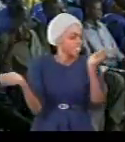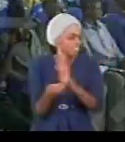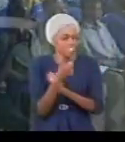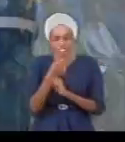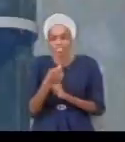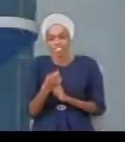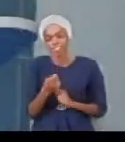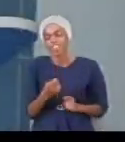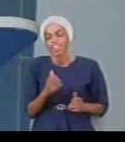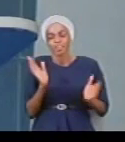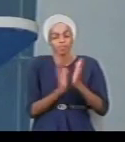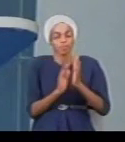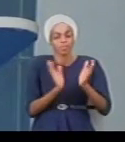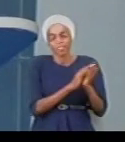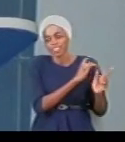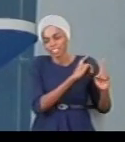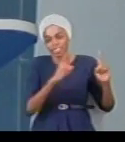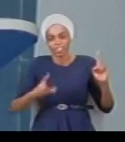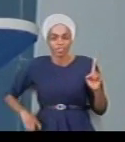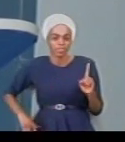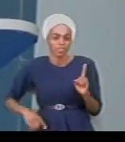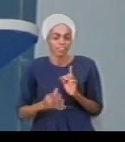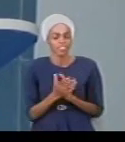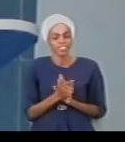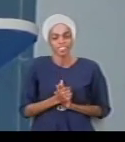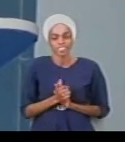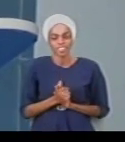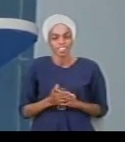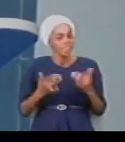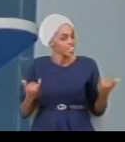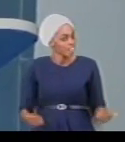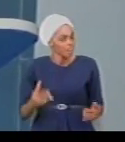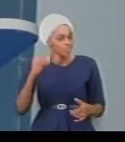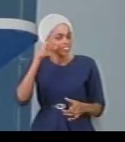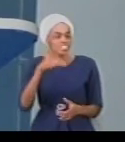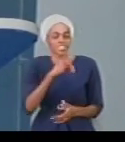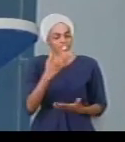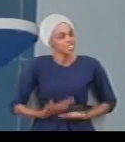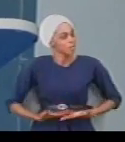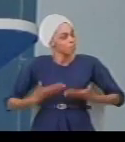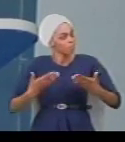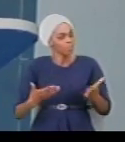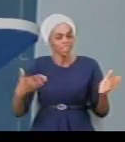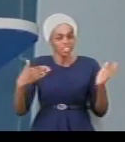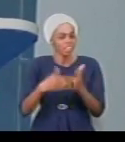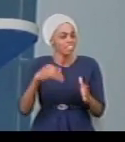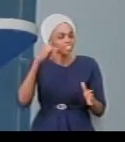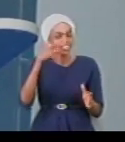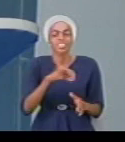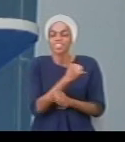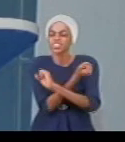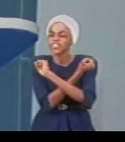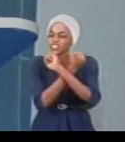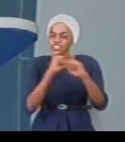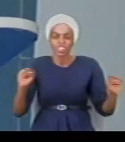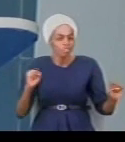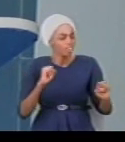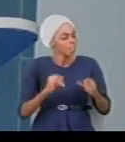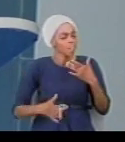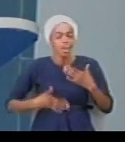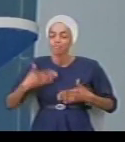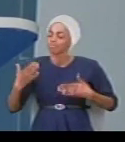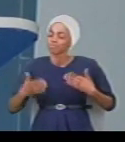Put your hands together for Jesus. Rejoice because your names are written in heaven. That's